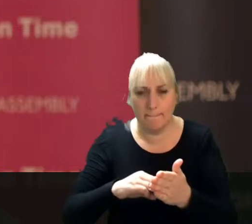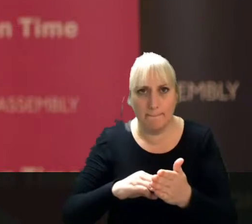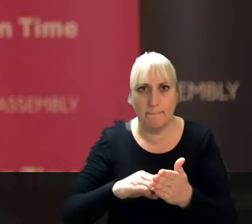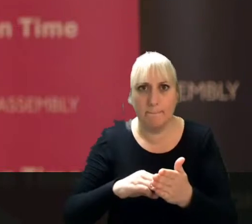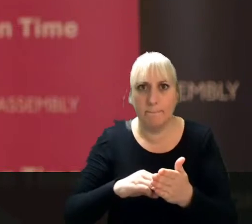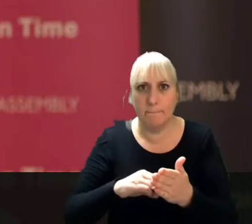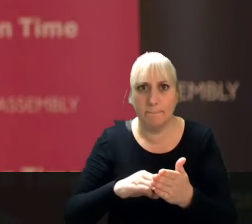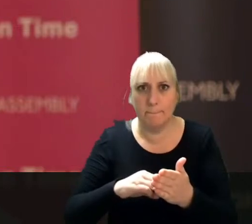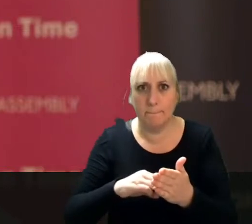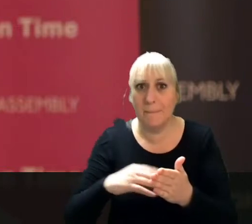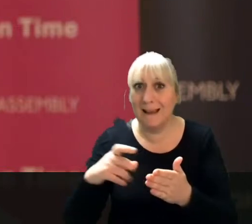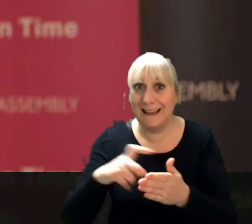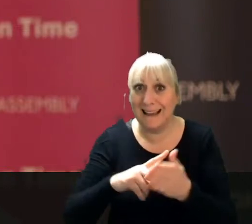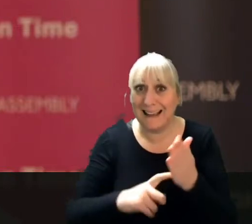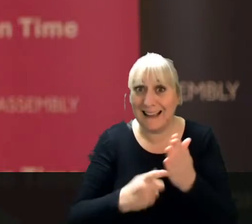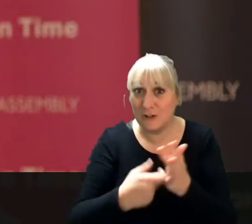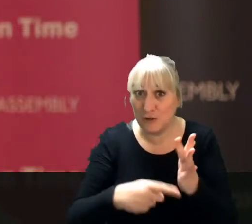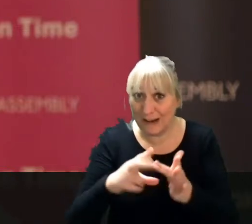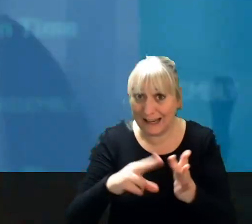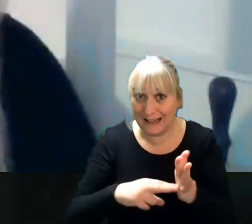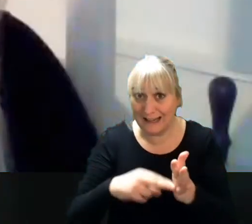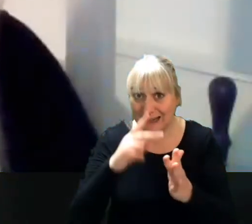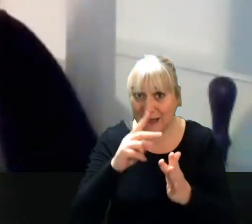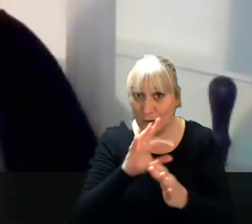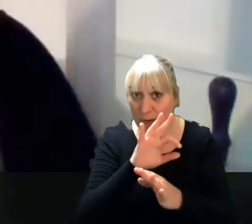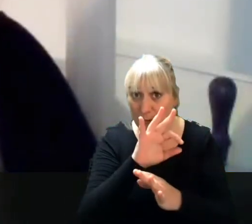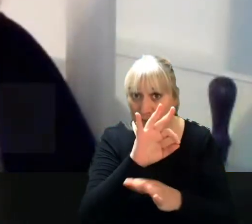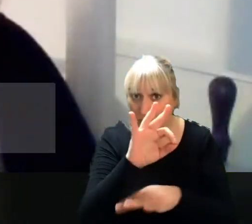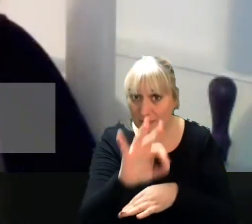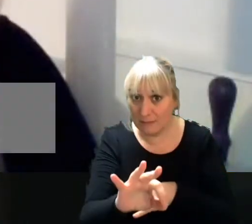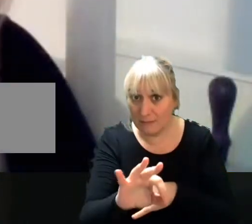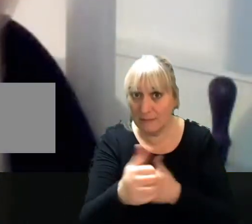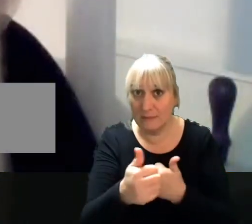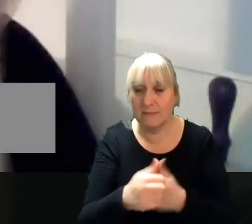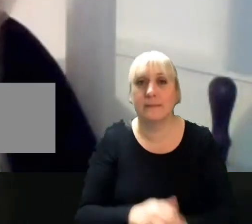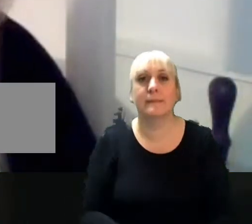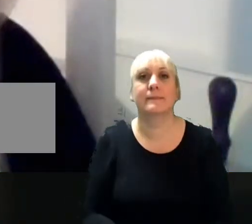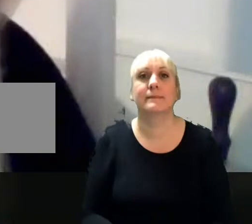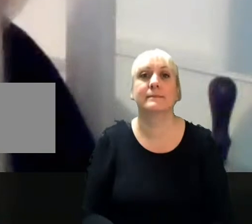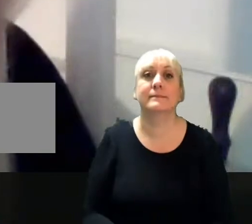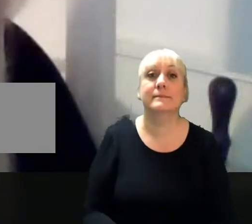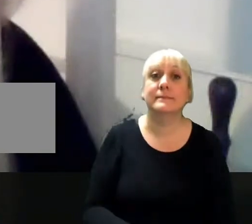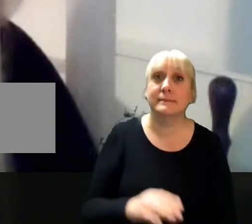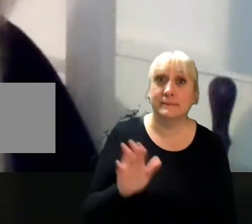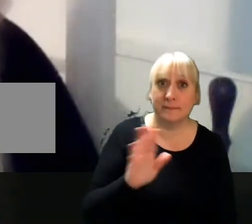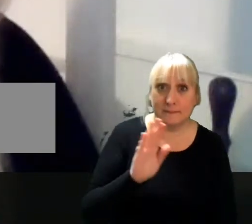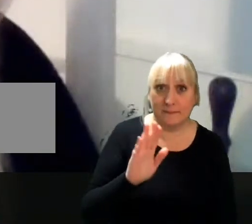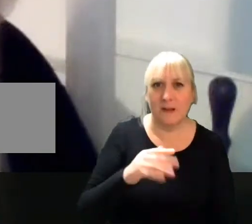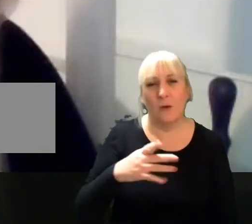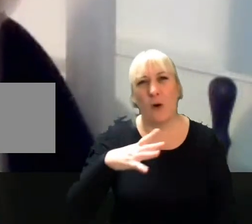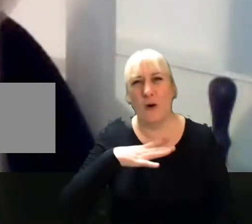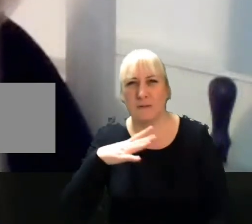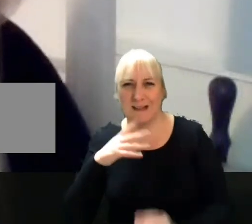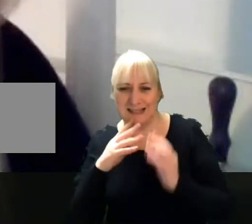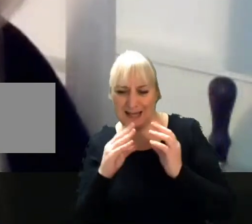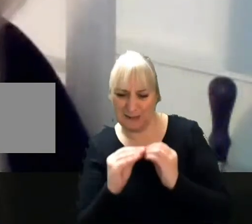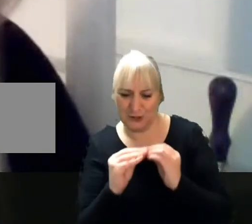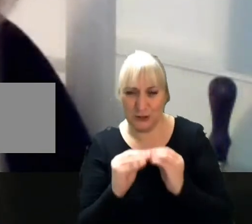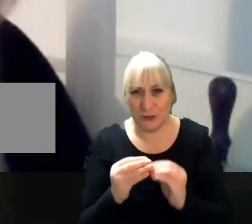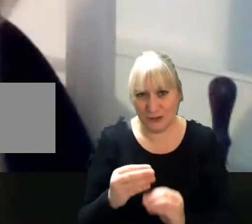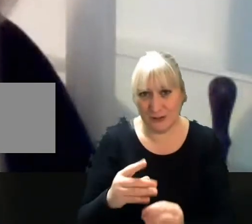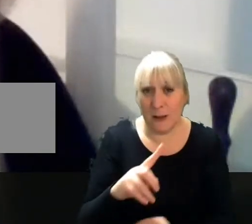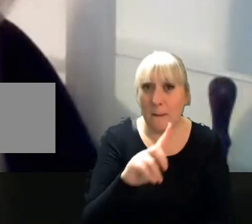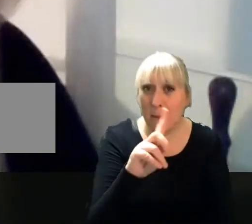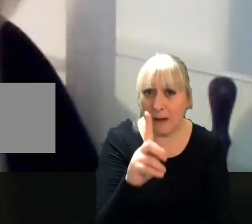Catherine, can you please go ahead with your question? Thank you. Hi there. It's been touched on a little bit already, but how will the Mayor